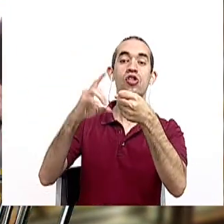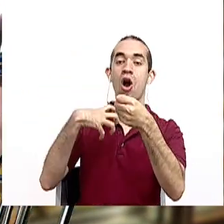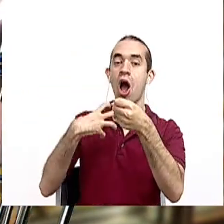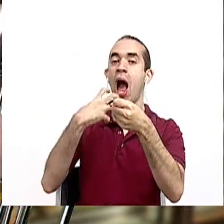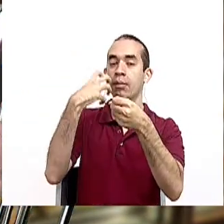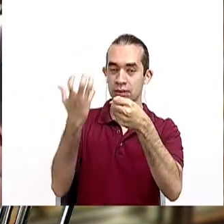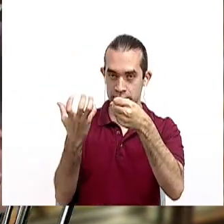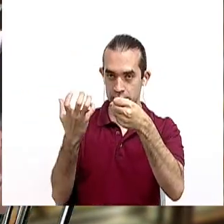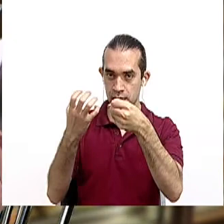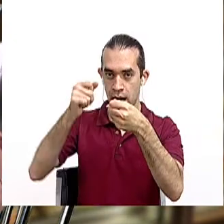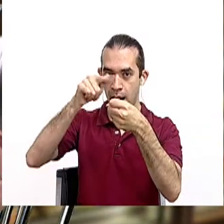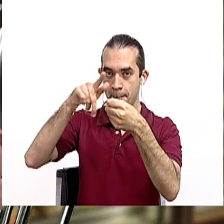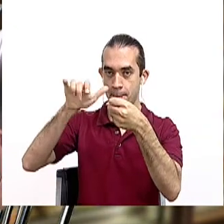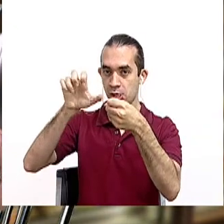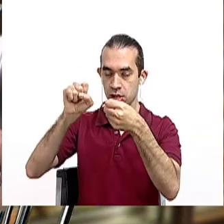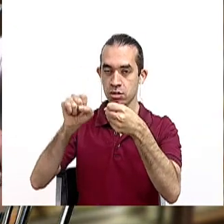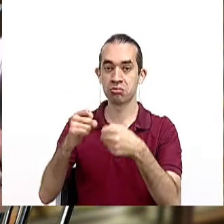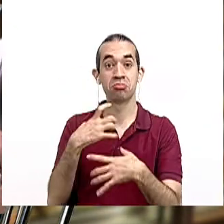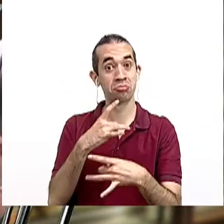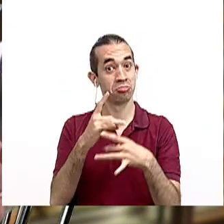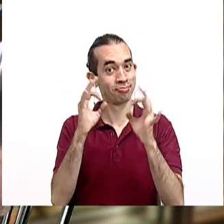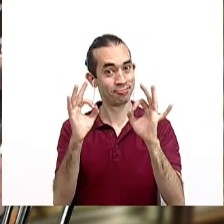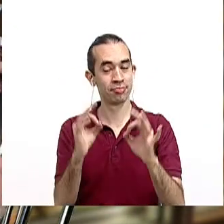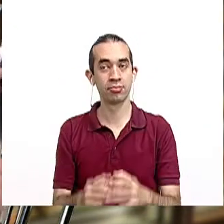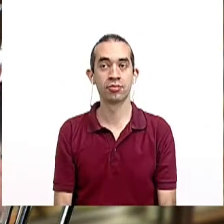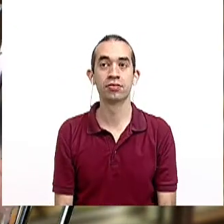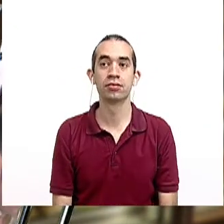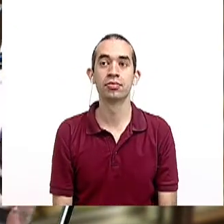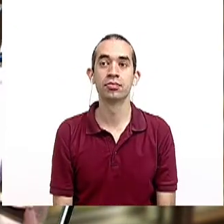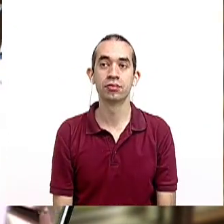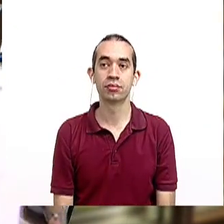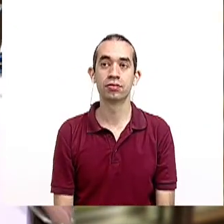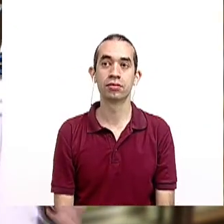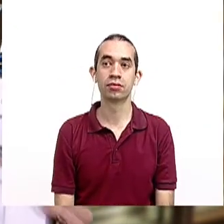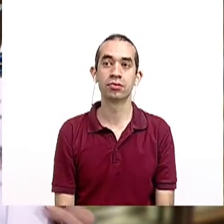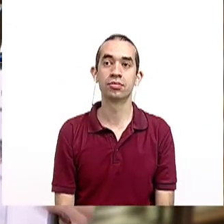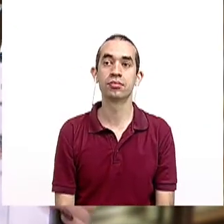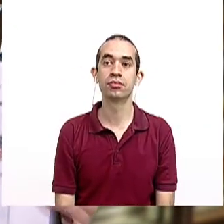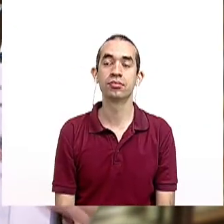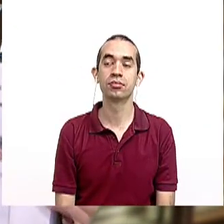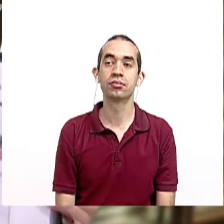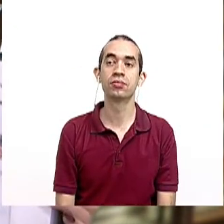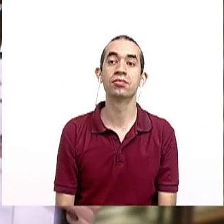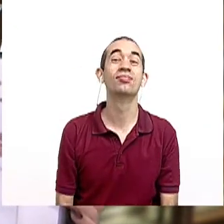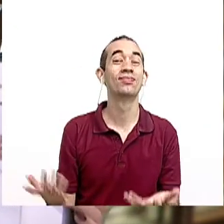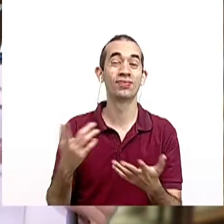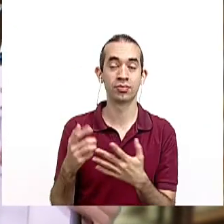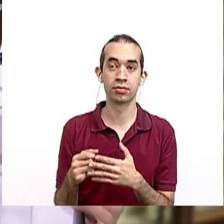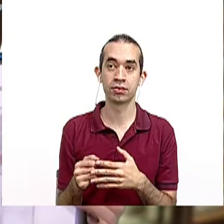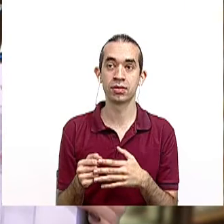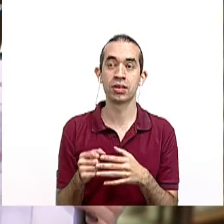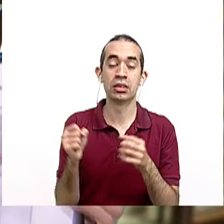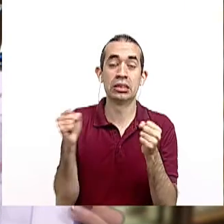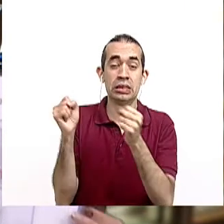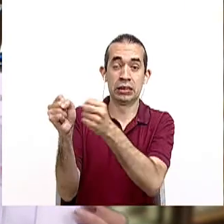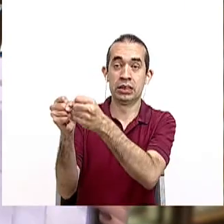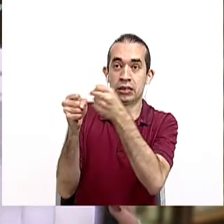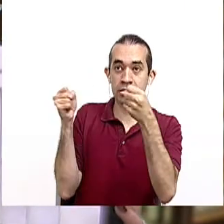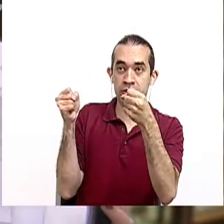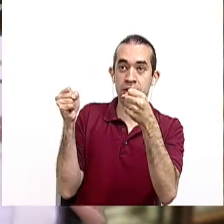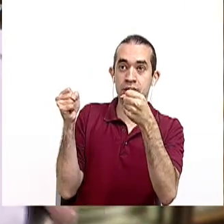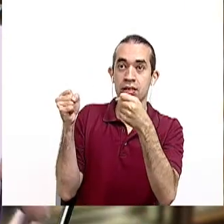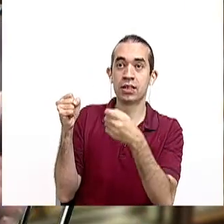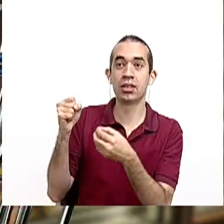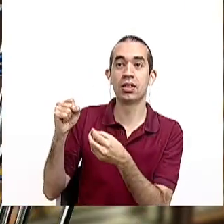cupboard. Very good. Interesting, right? The next, there are some grapes in